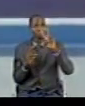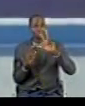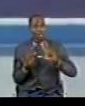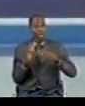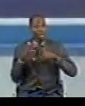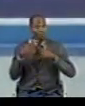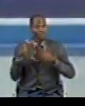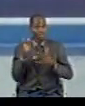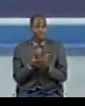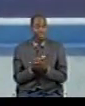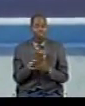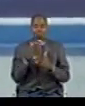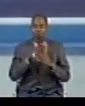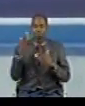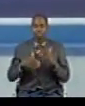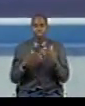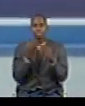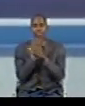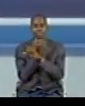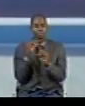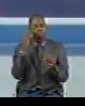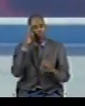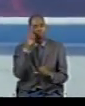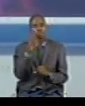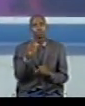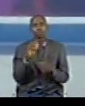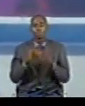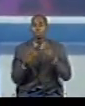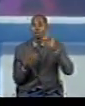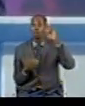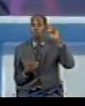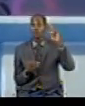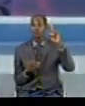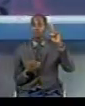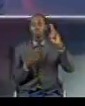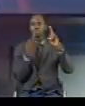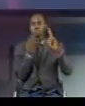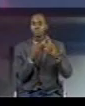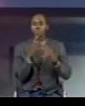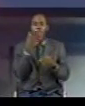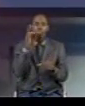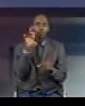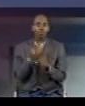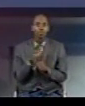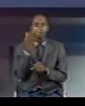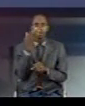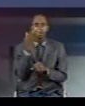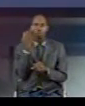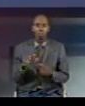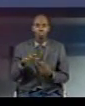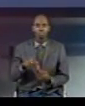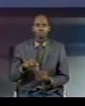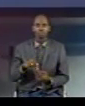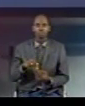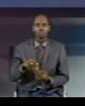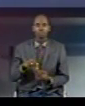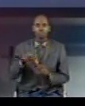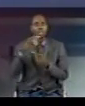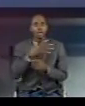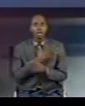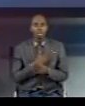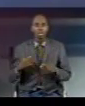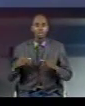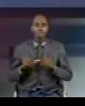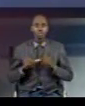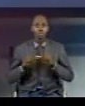redemption for you. Look at number one. Number one, the promise of peculiar perpetual redemption is promised to